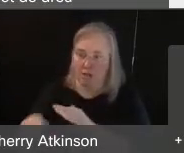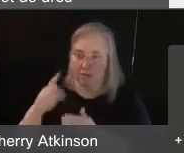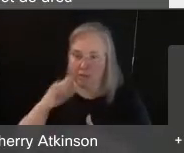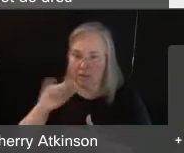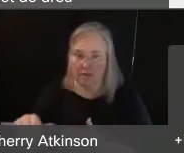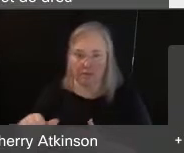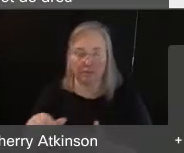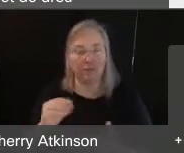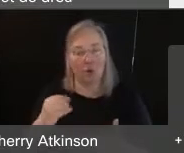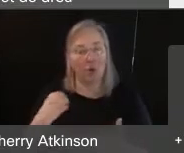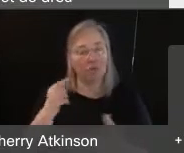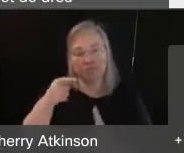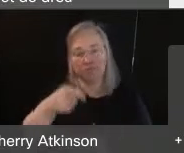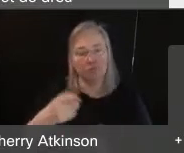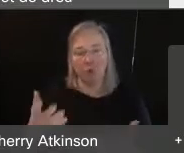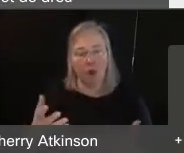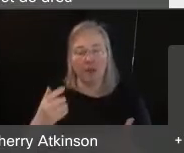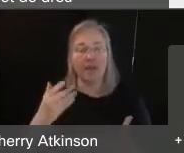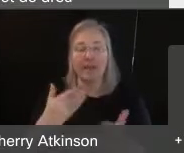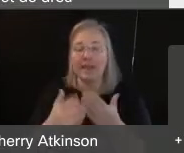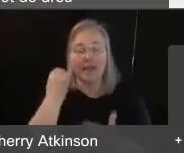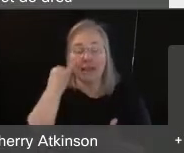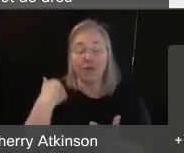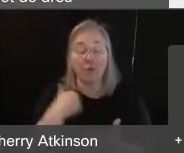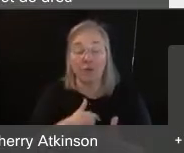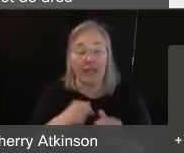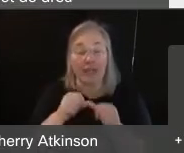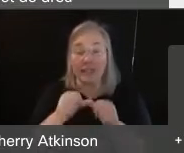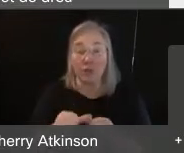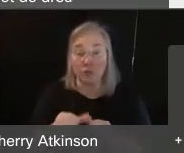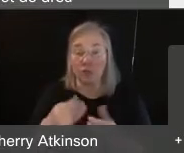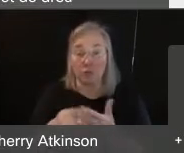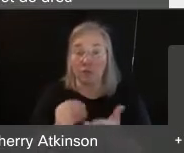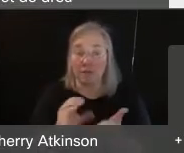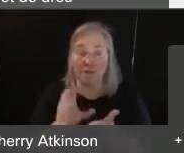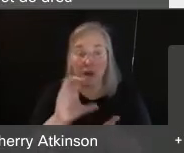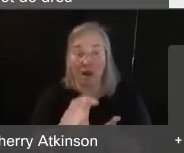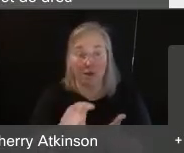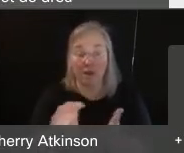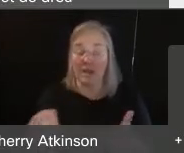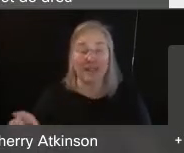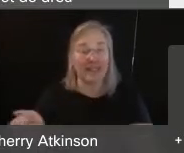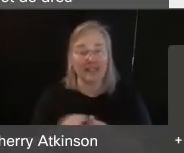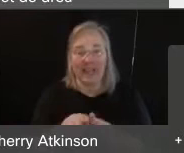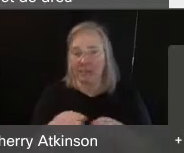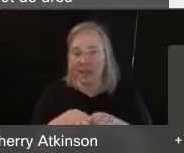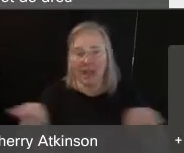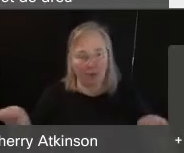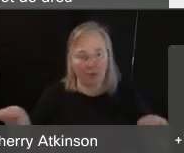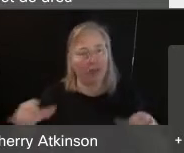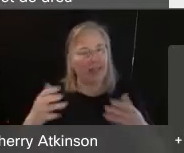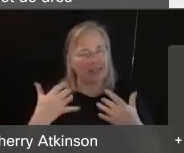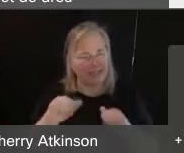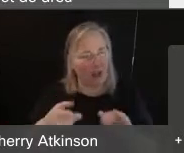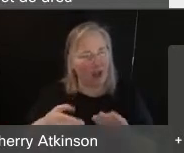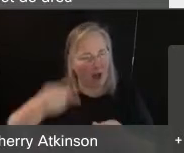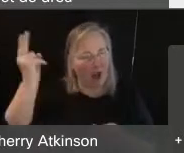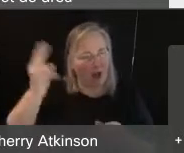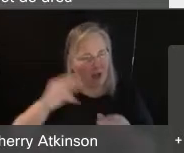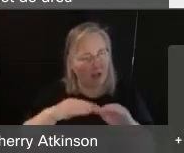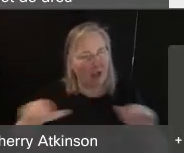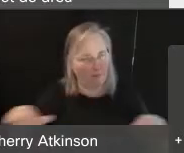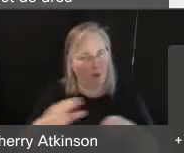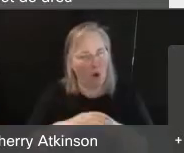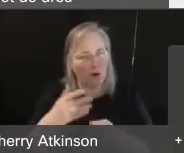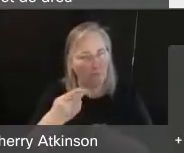if we continue to fund at the same level, we're still funding at a pretty high level on a per capita basis,